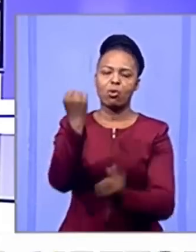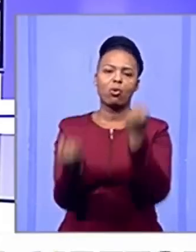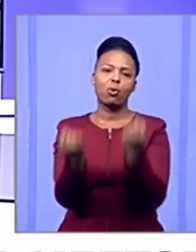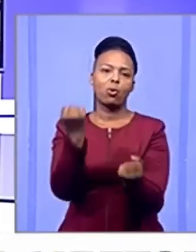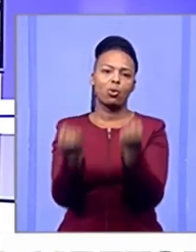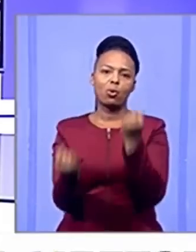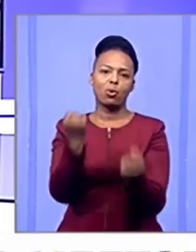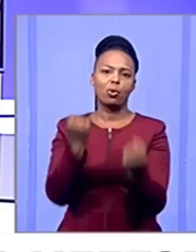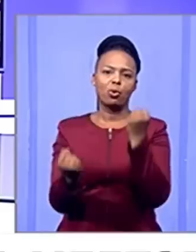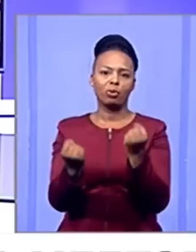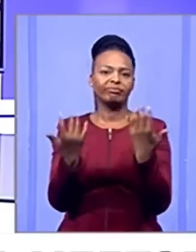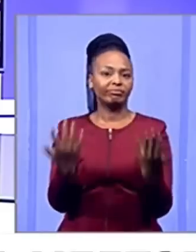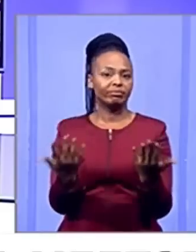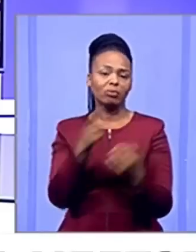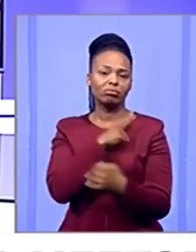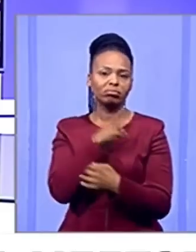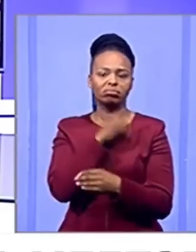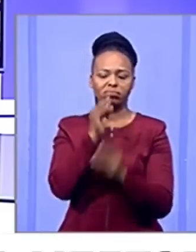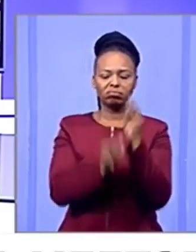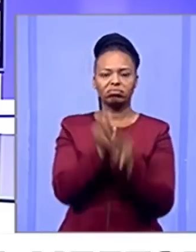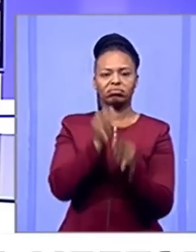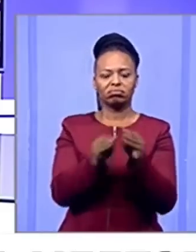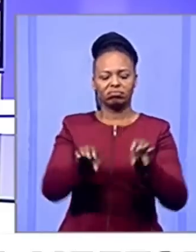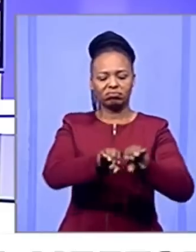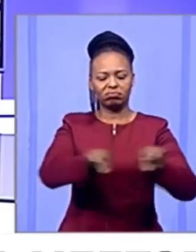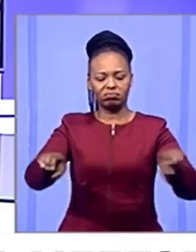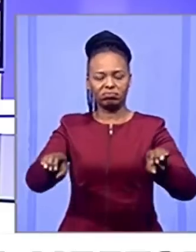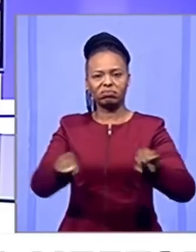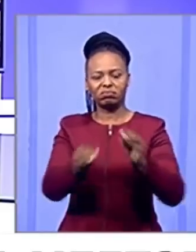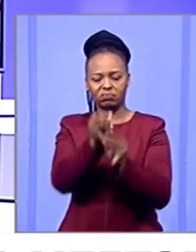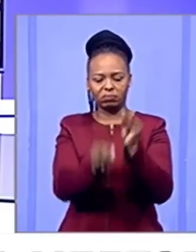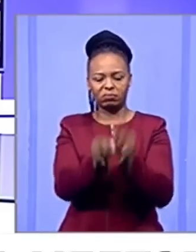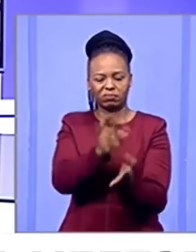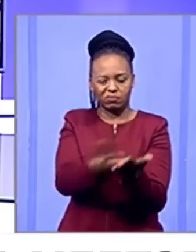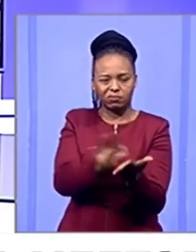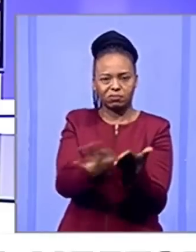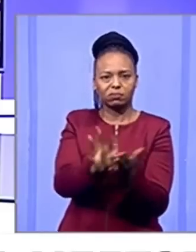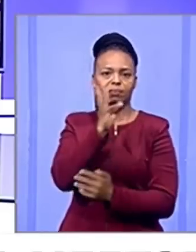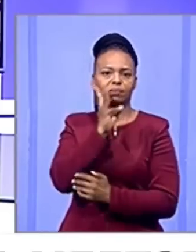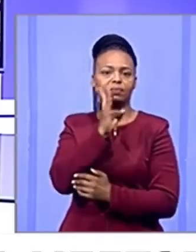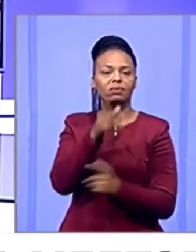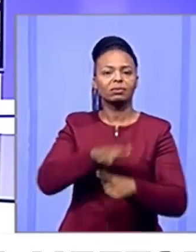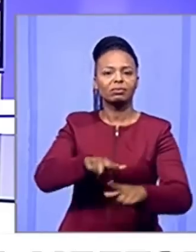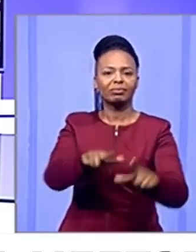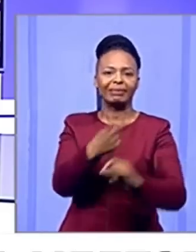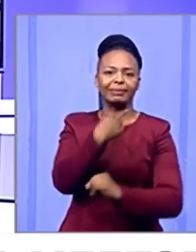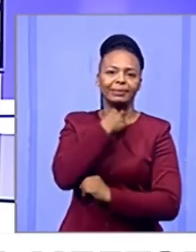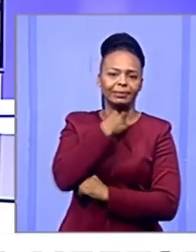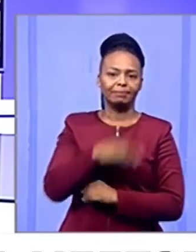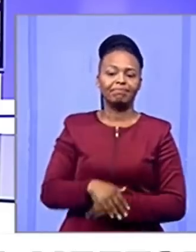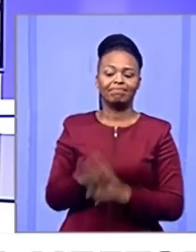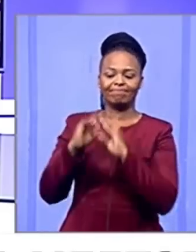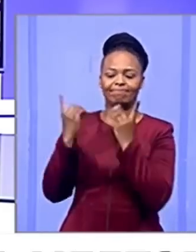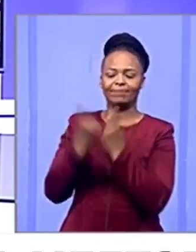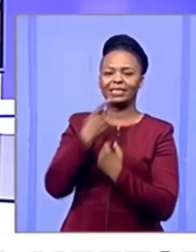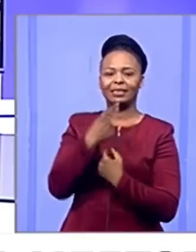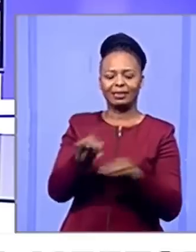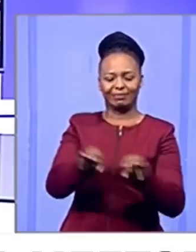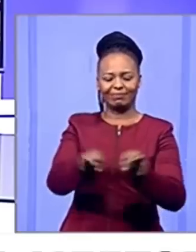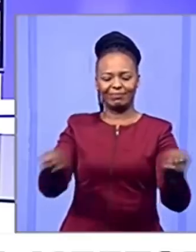palelwa ke go laola le go lokiša diplante tša go hlwekiša metse ka Limpopo. Kgoro e re ke diplante tša hlwekišo